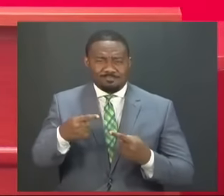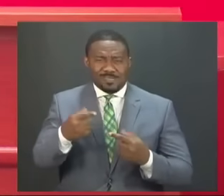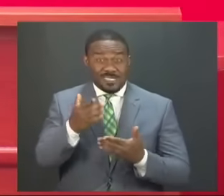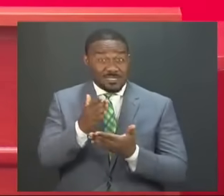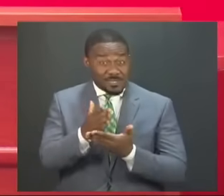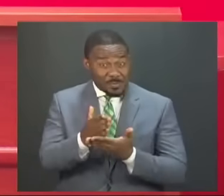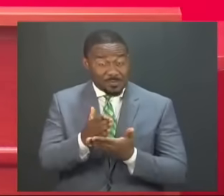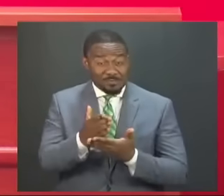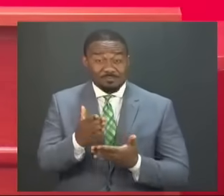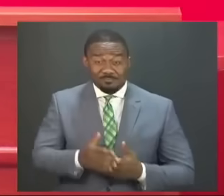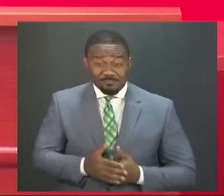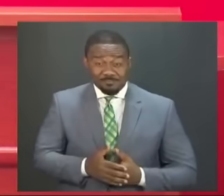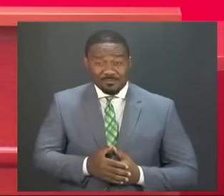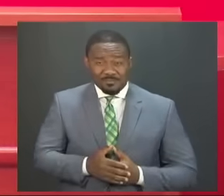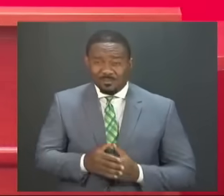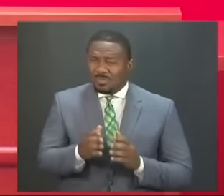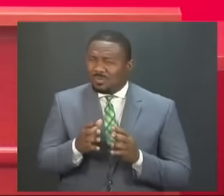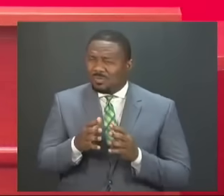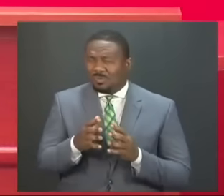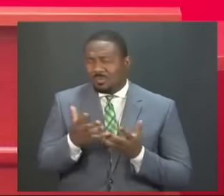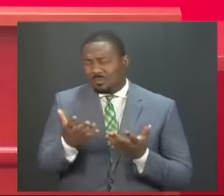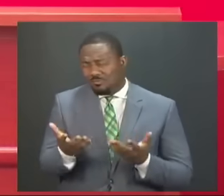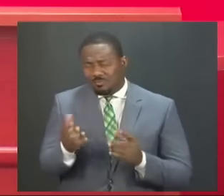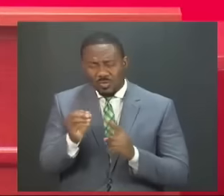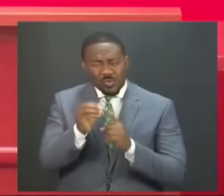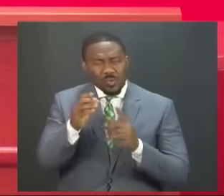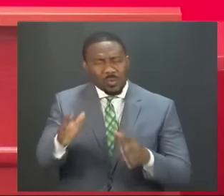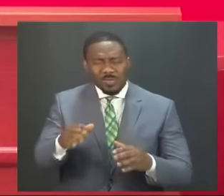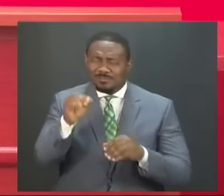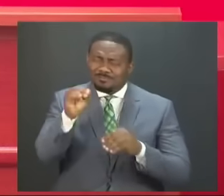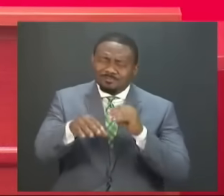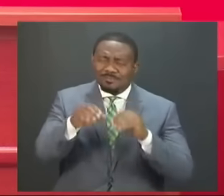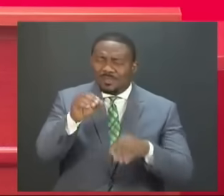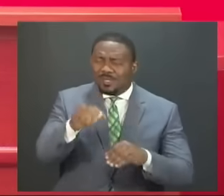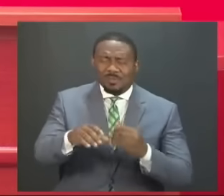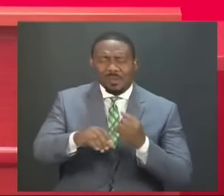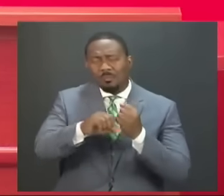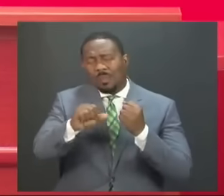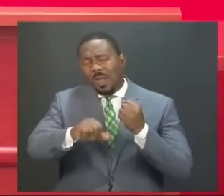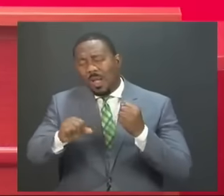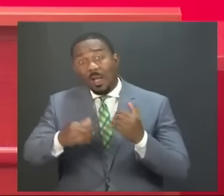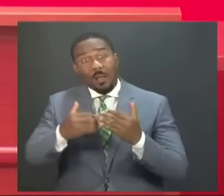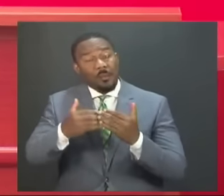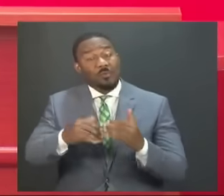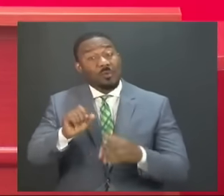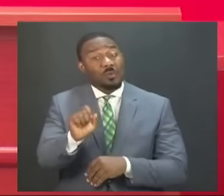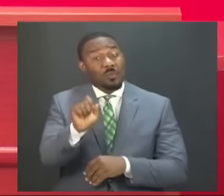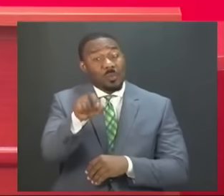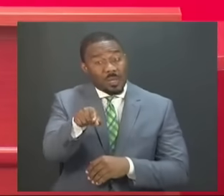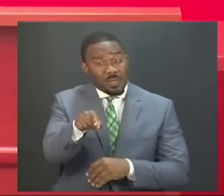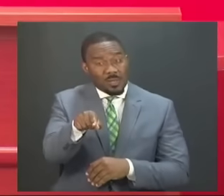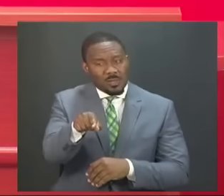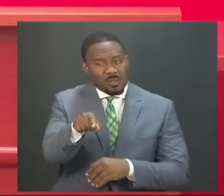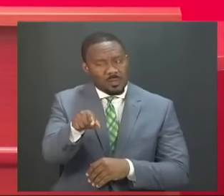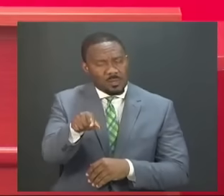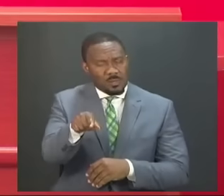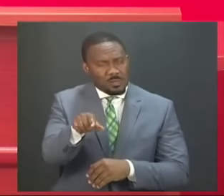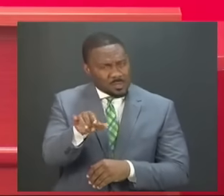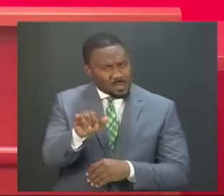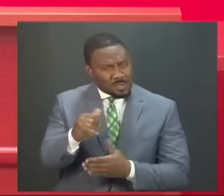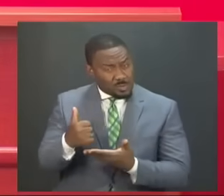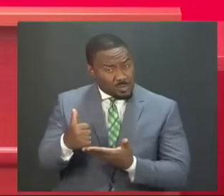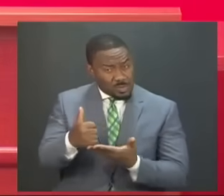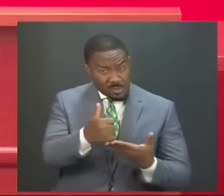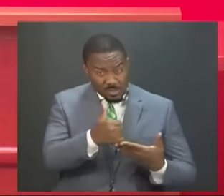a lot of comment before asking the supplementary question, it will help us